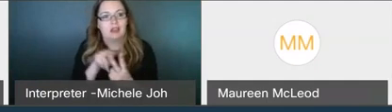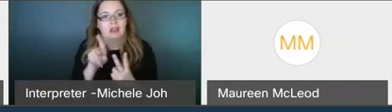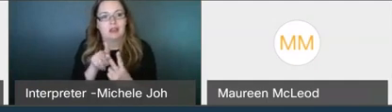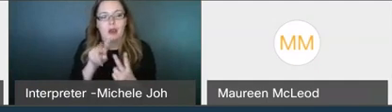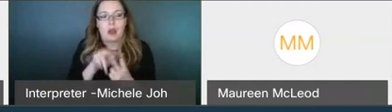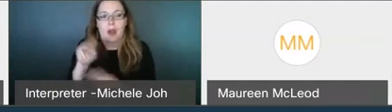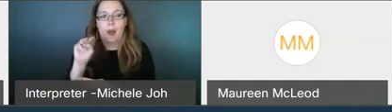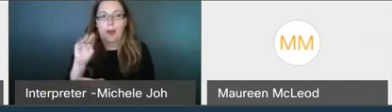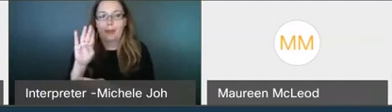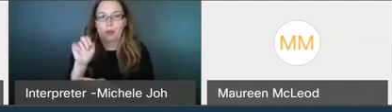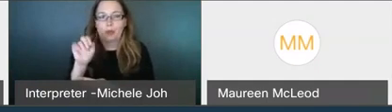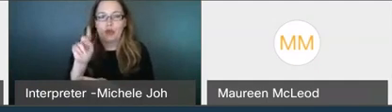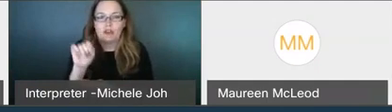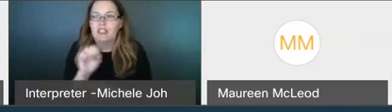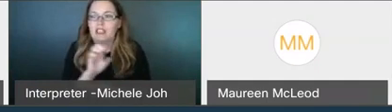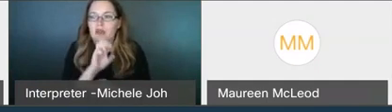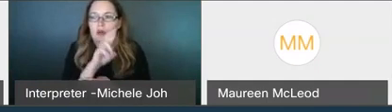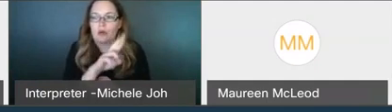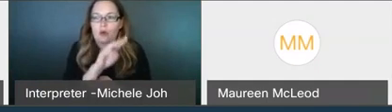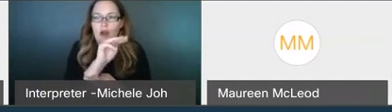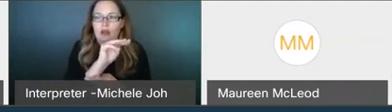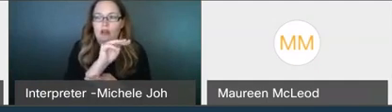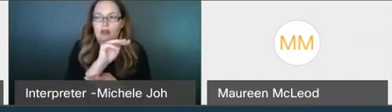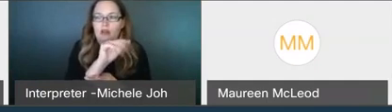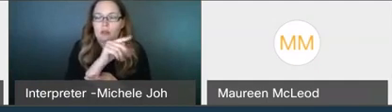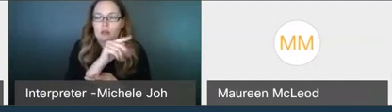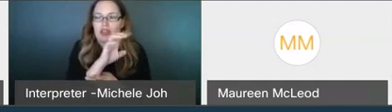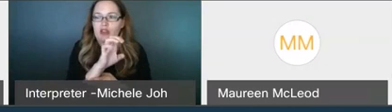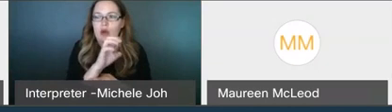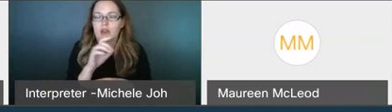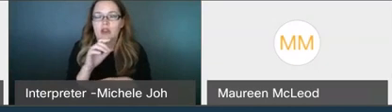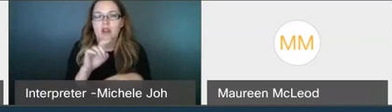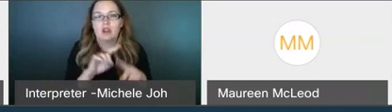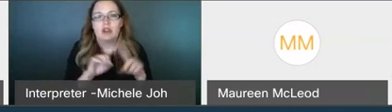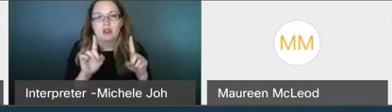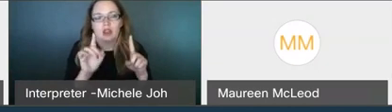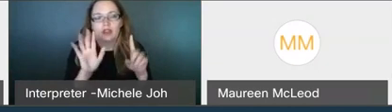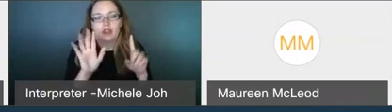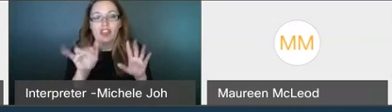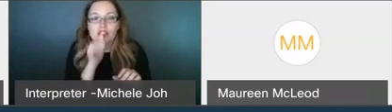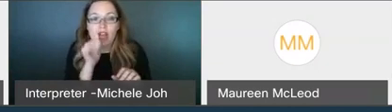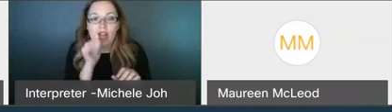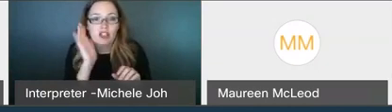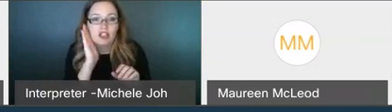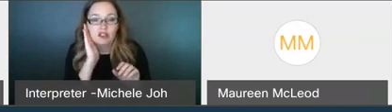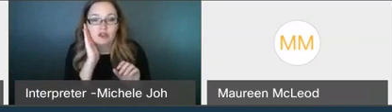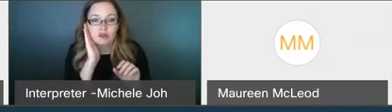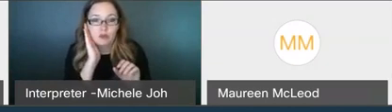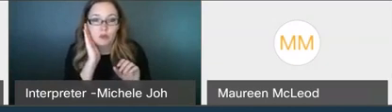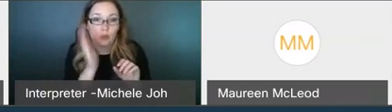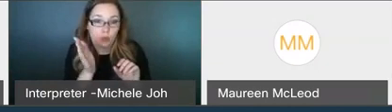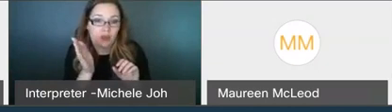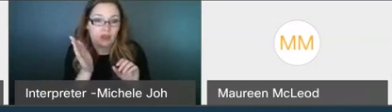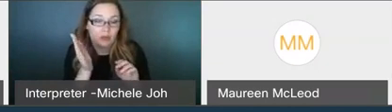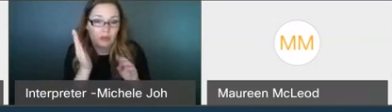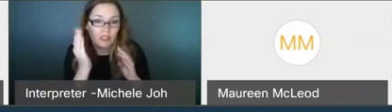have withdrawal syndrome, but tolerance will be induced. So what that means is that if someone takes this medication,